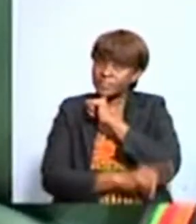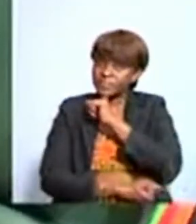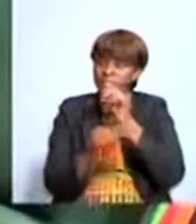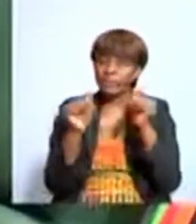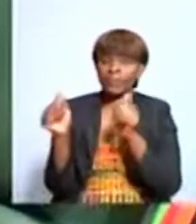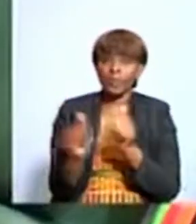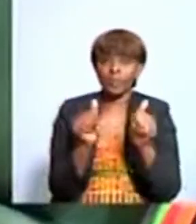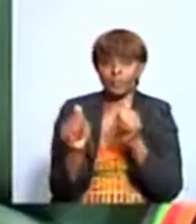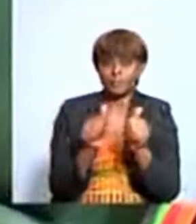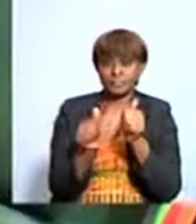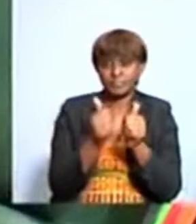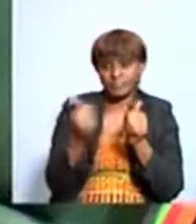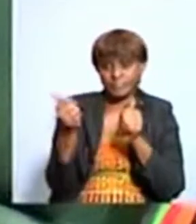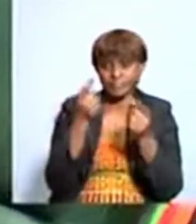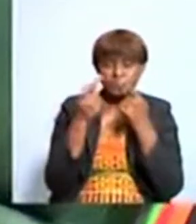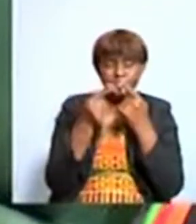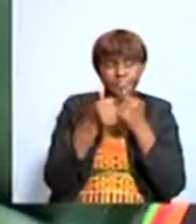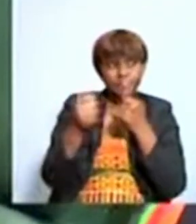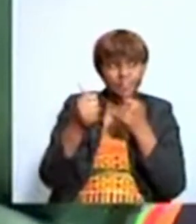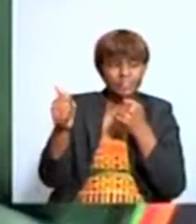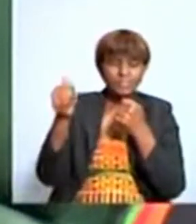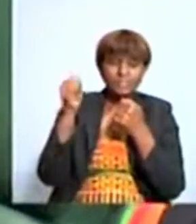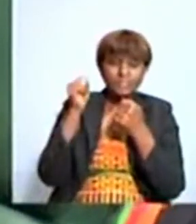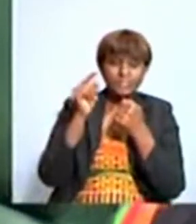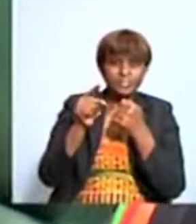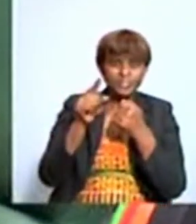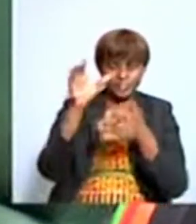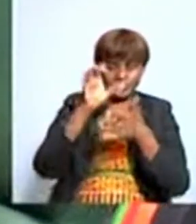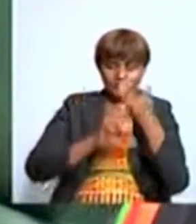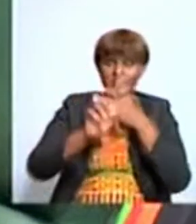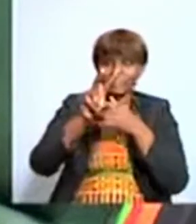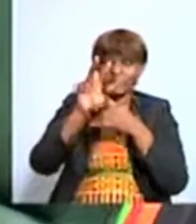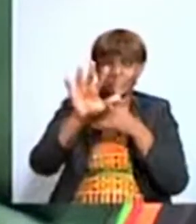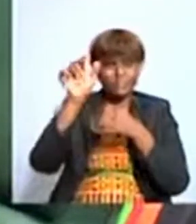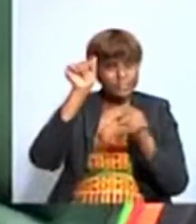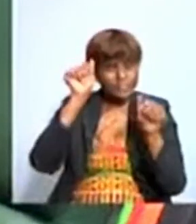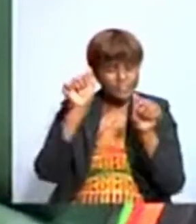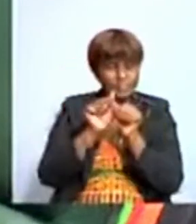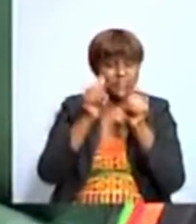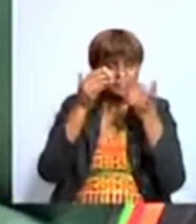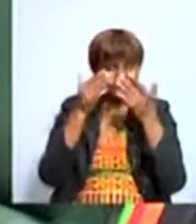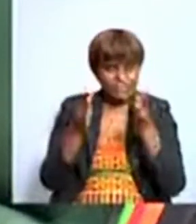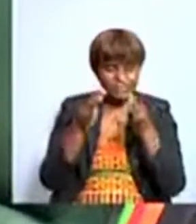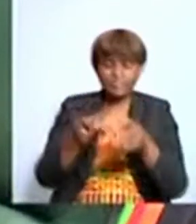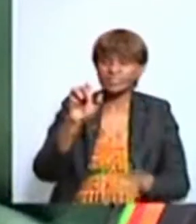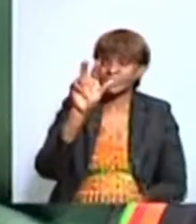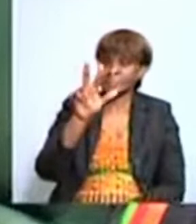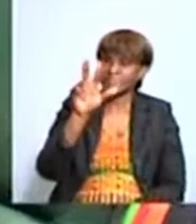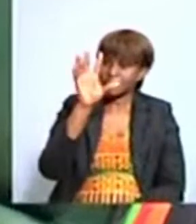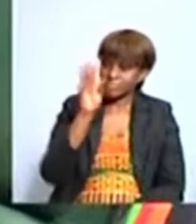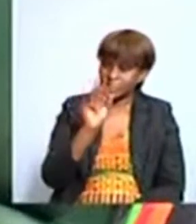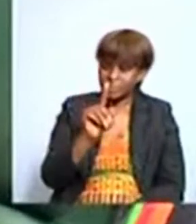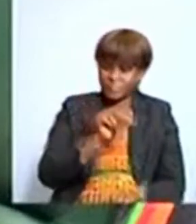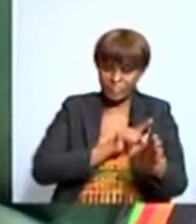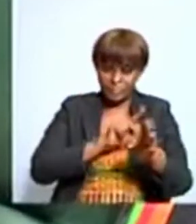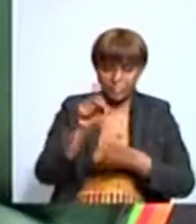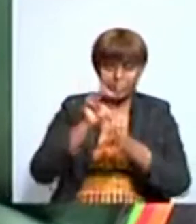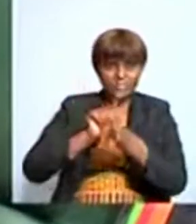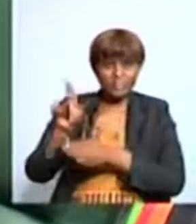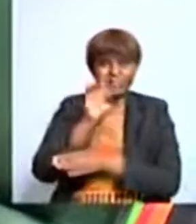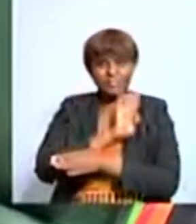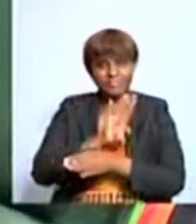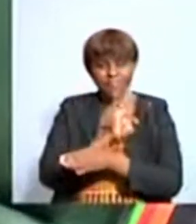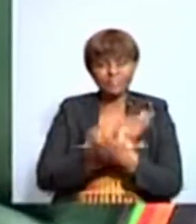disciplinary action. Any debate, any objection, clause 35 is agreed to. Clause 36, professional